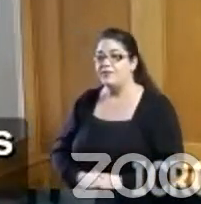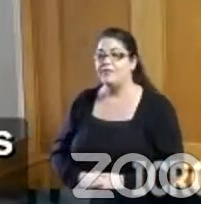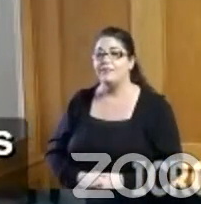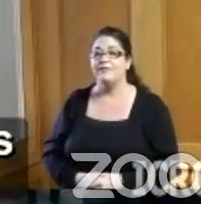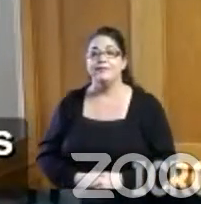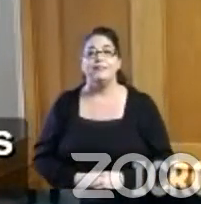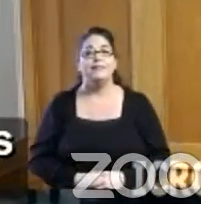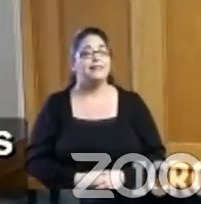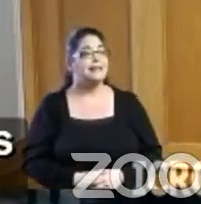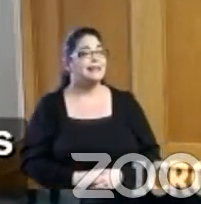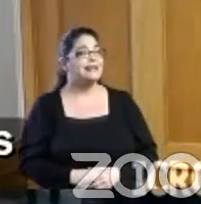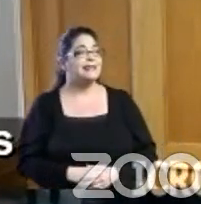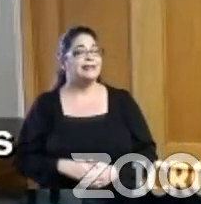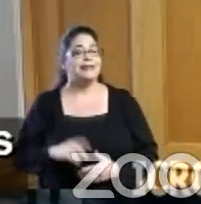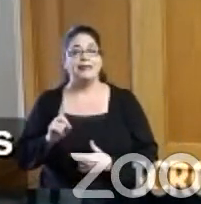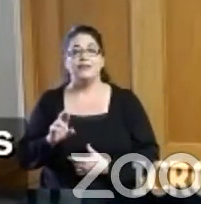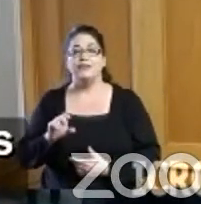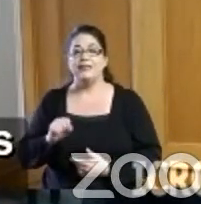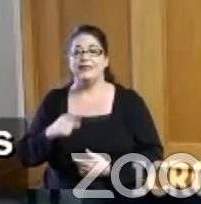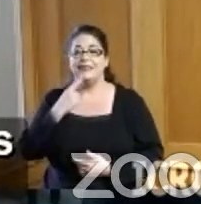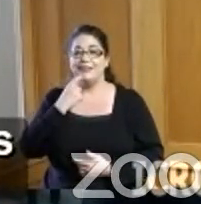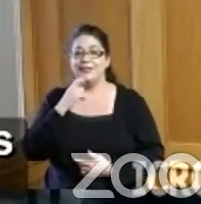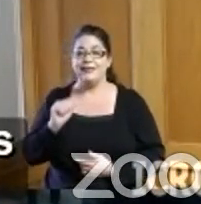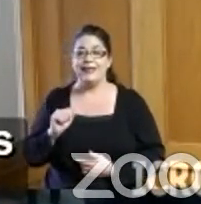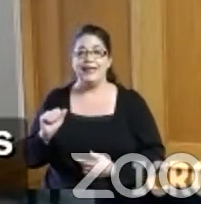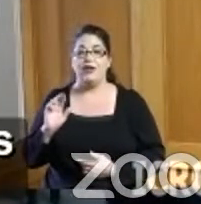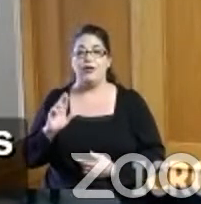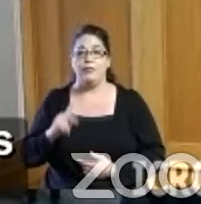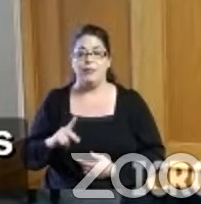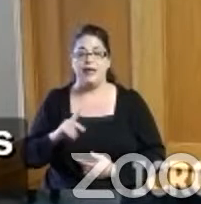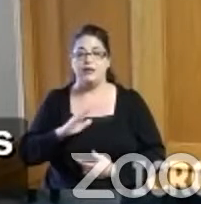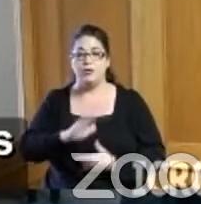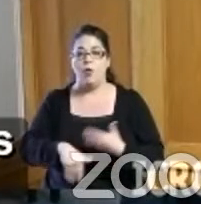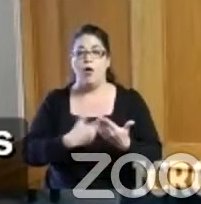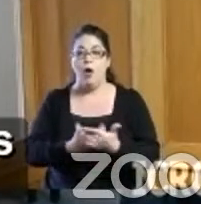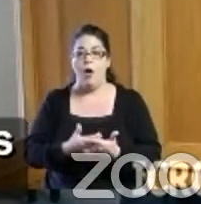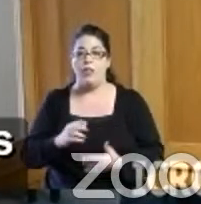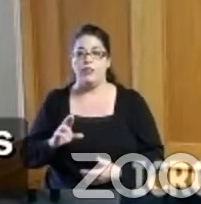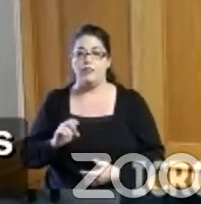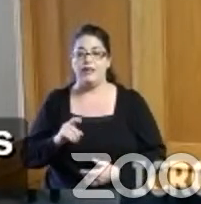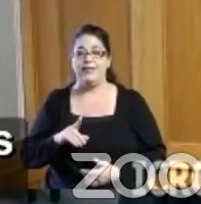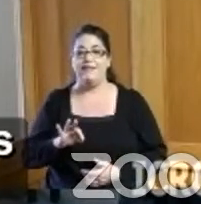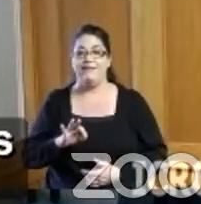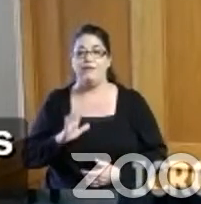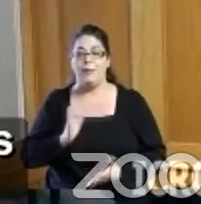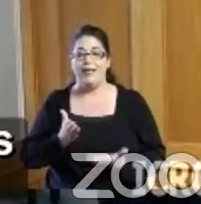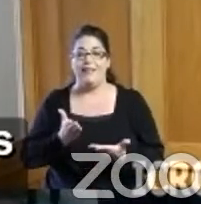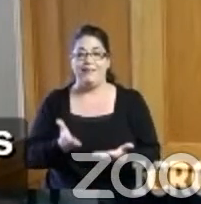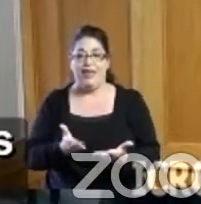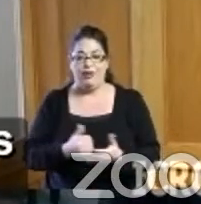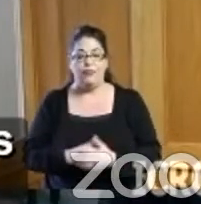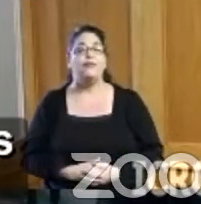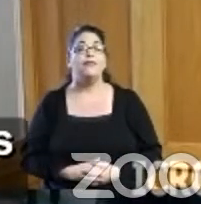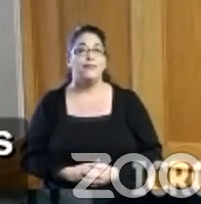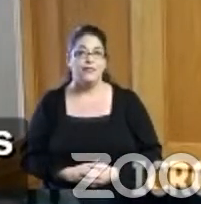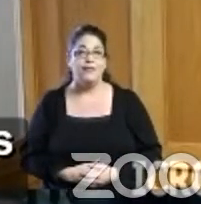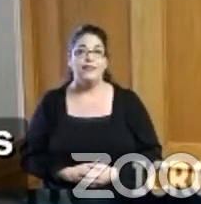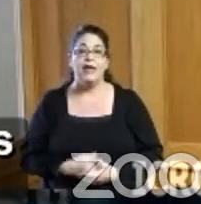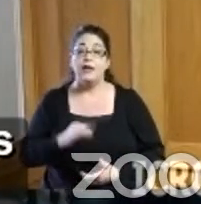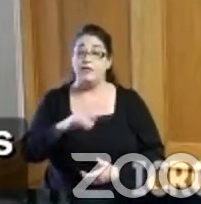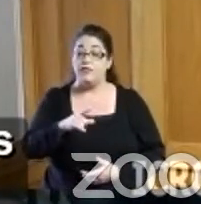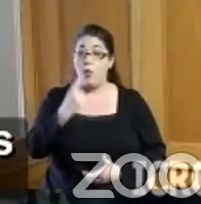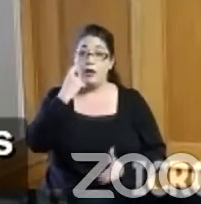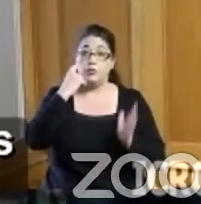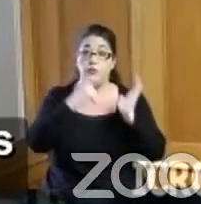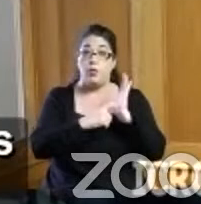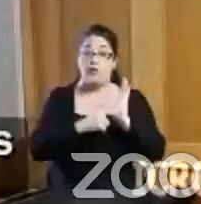with the 513 relief, we just passed the ARP, and so all of the relief is going to be available there. And so if you want to get